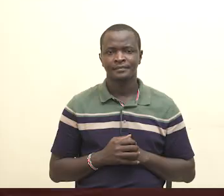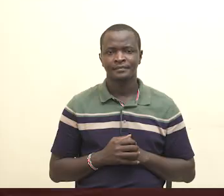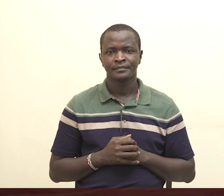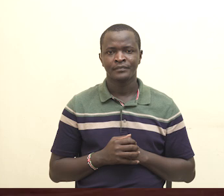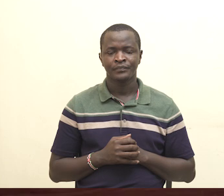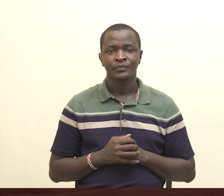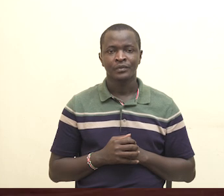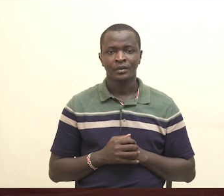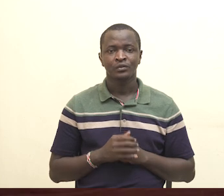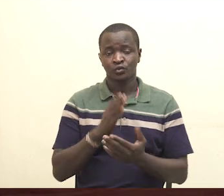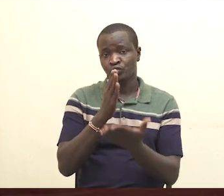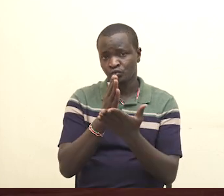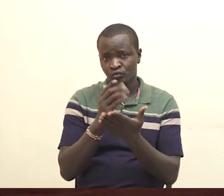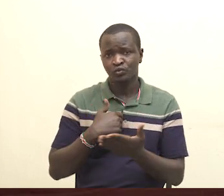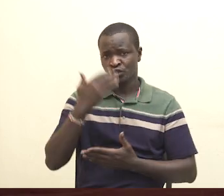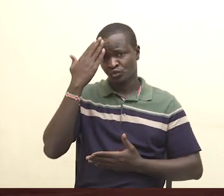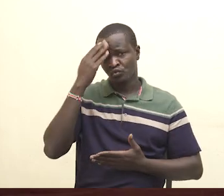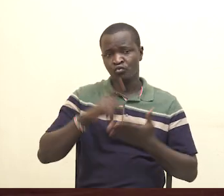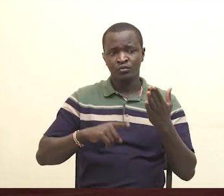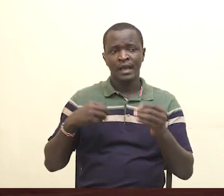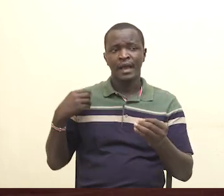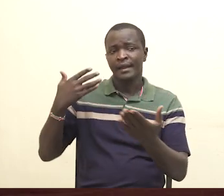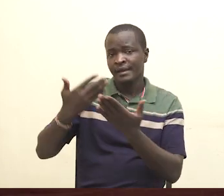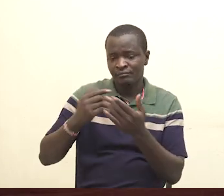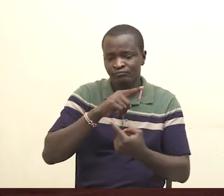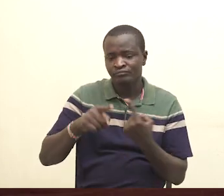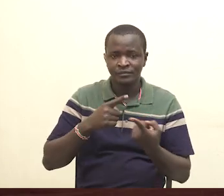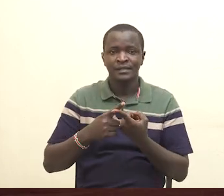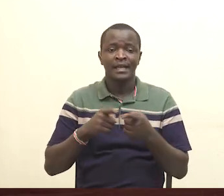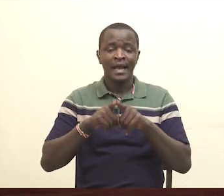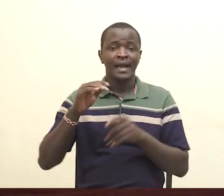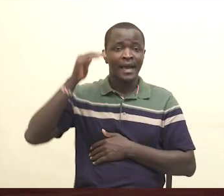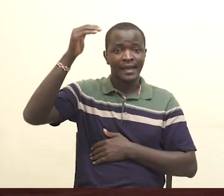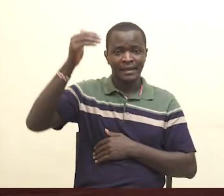We didn't know the impact, in fact, until when an adult person